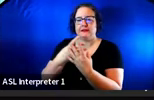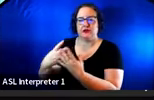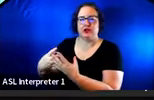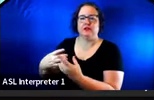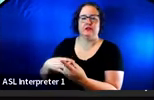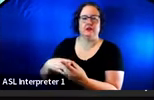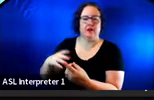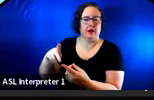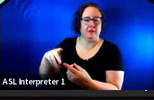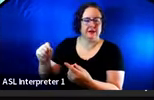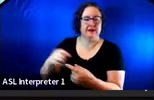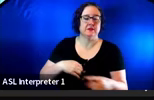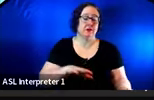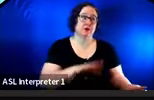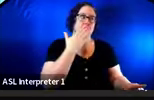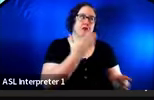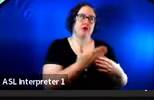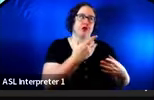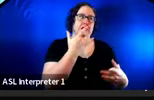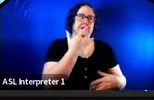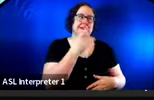too. You have great taste in games, by the way.